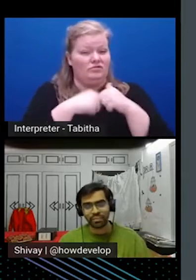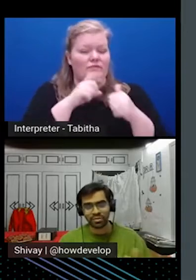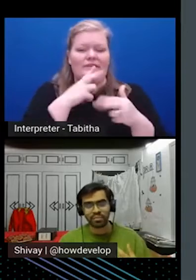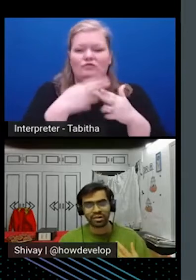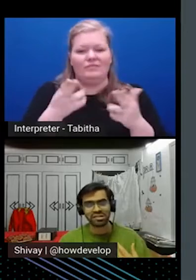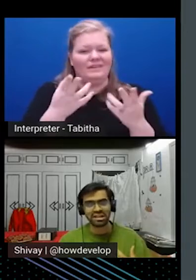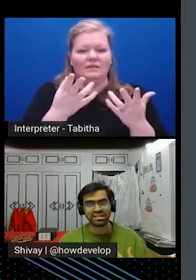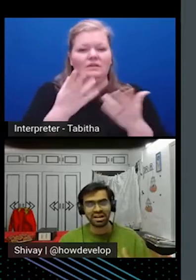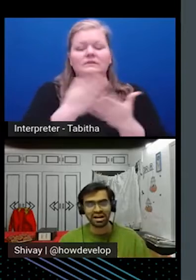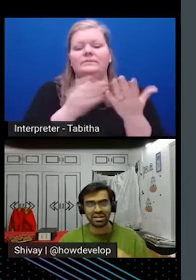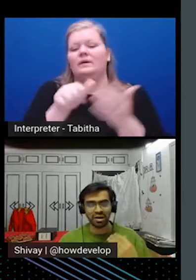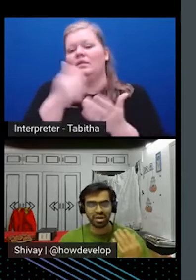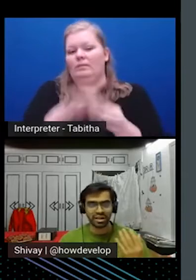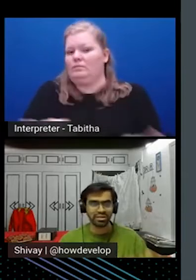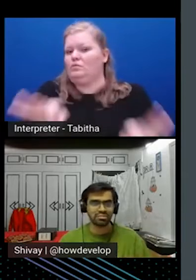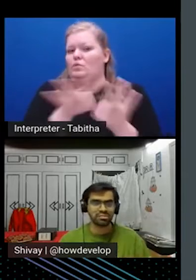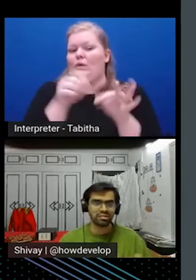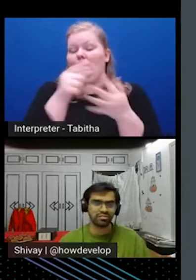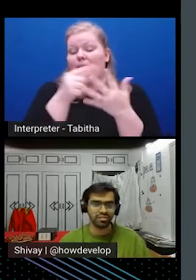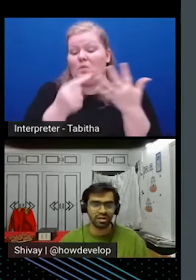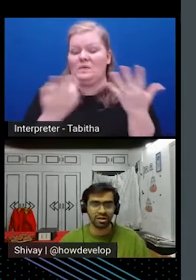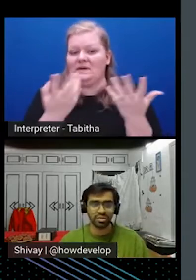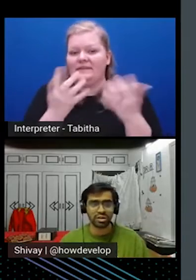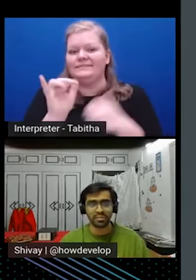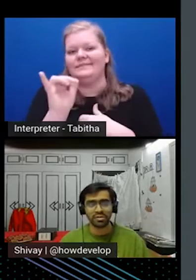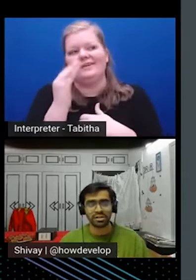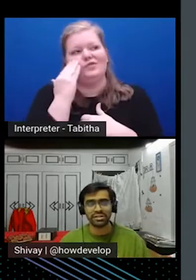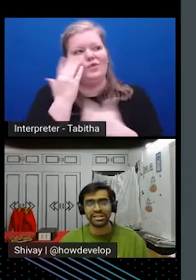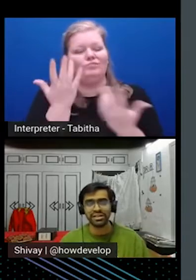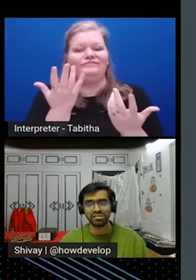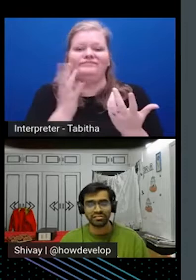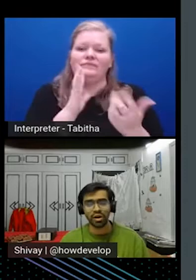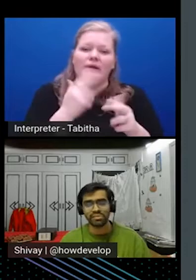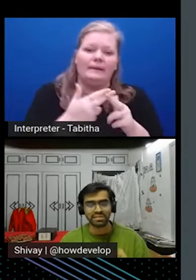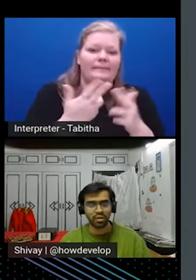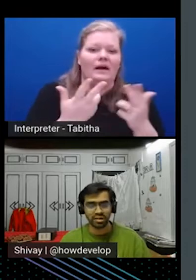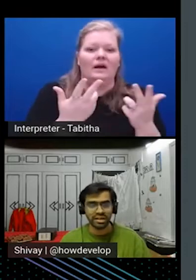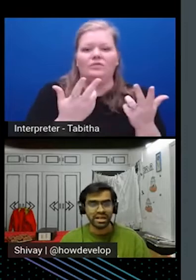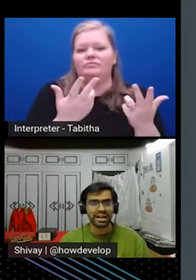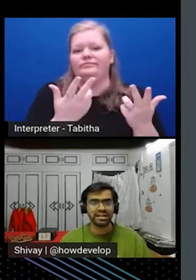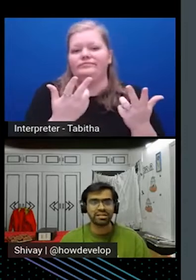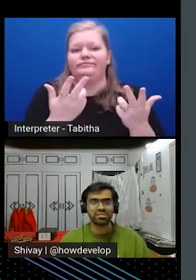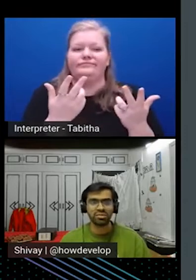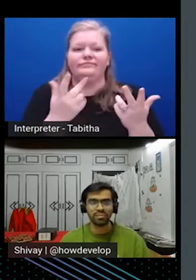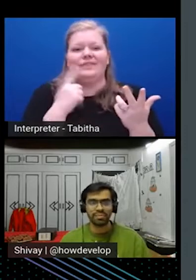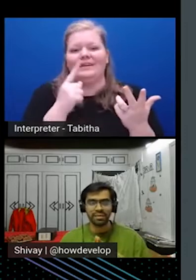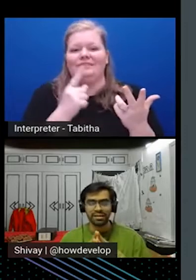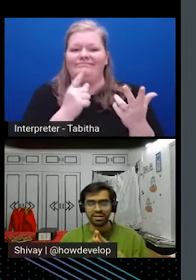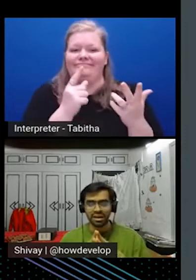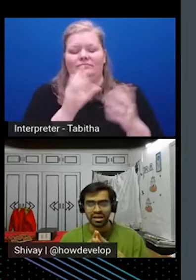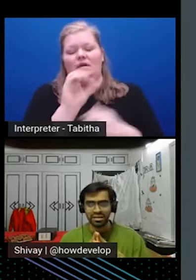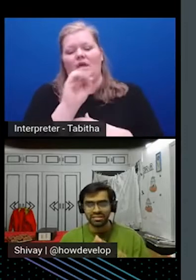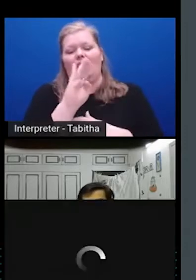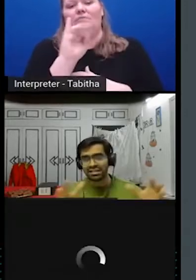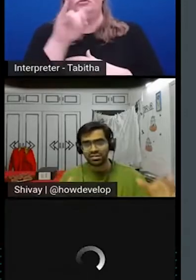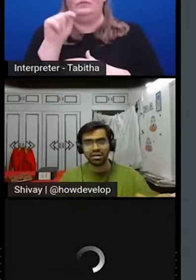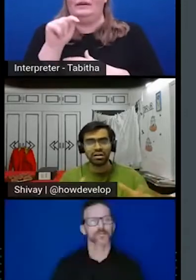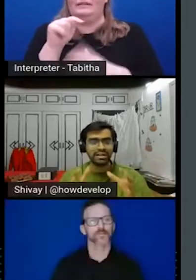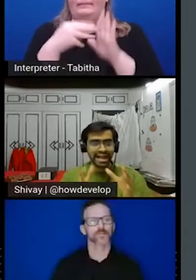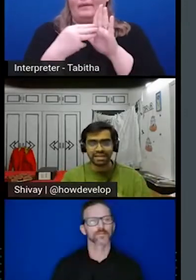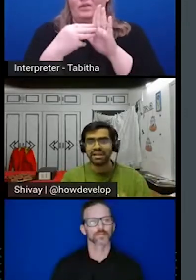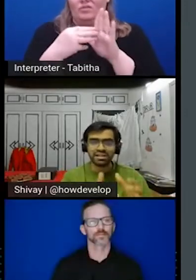other important points that are talking about the sort of the object model, right? So